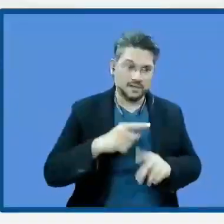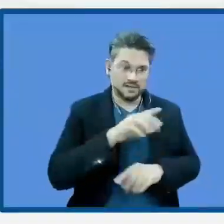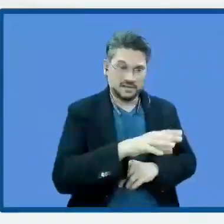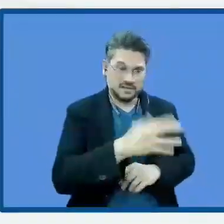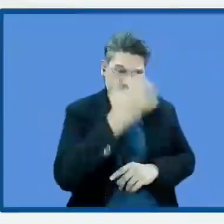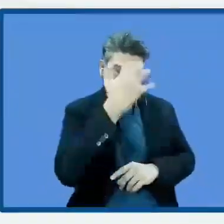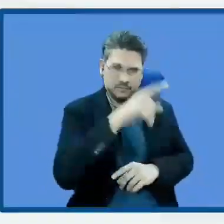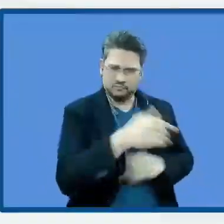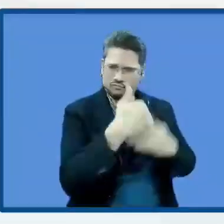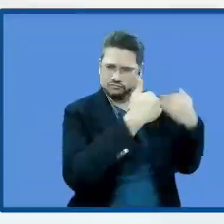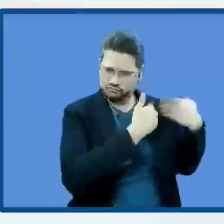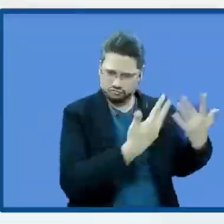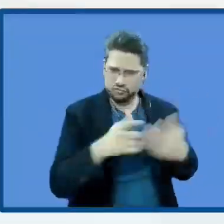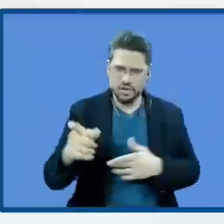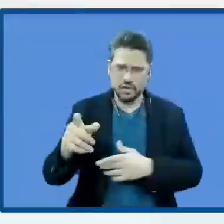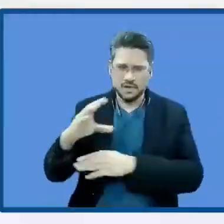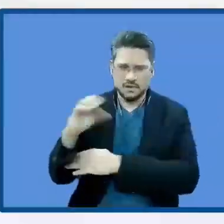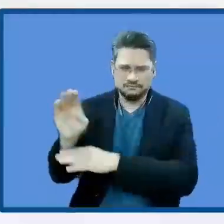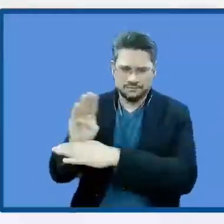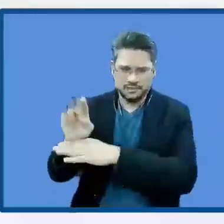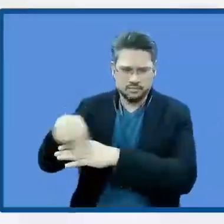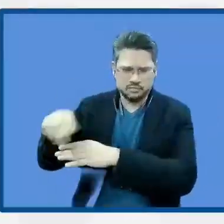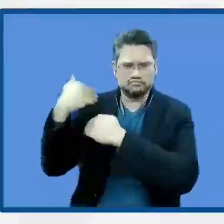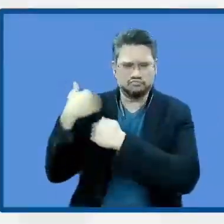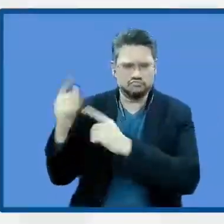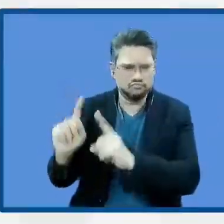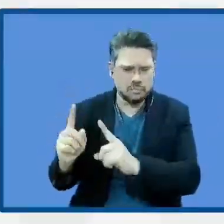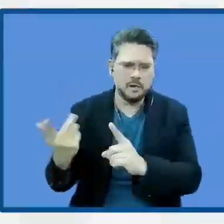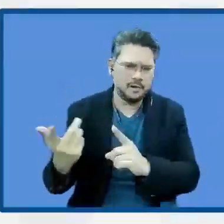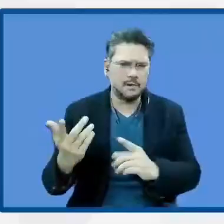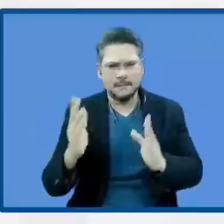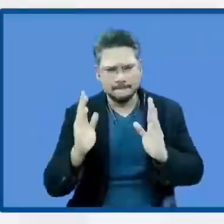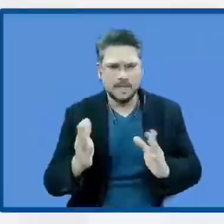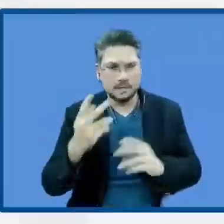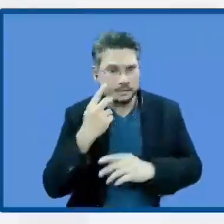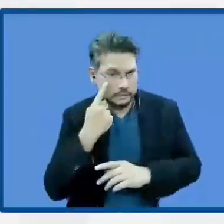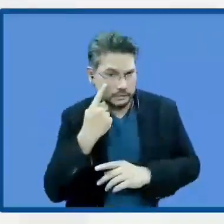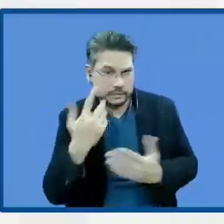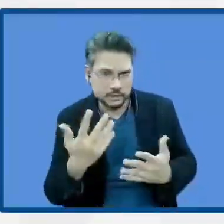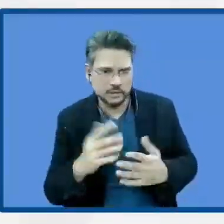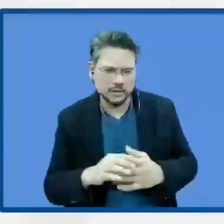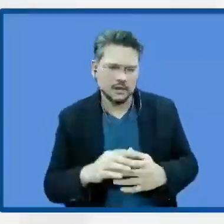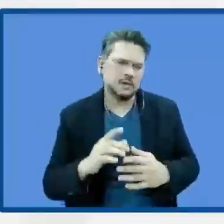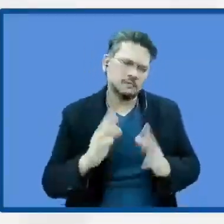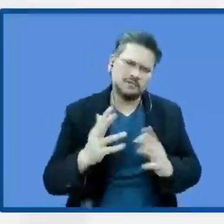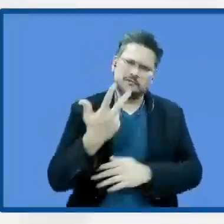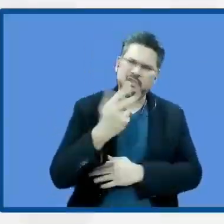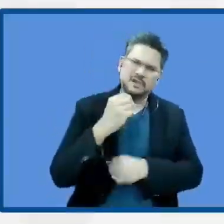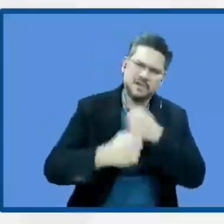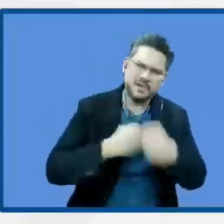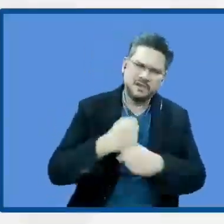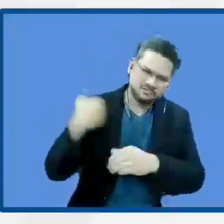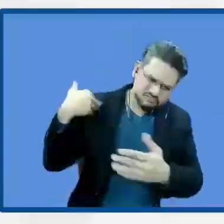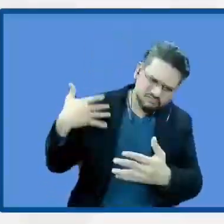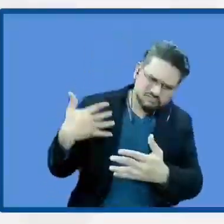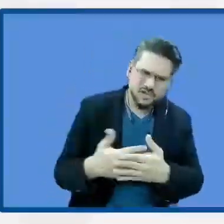we have to accept, unfortunately, that during the last 30 years, the state has been